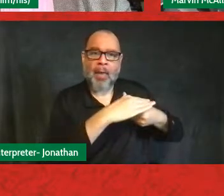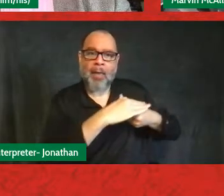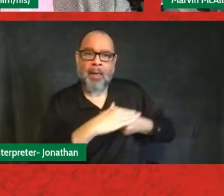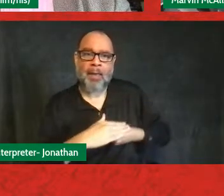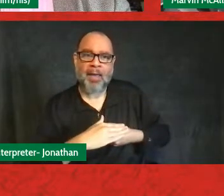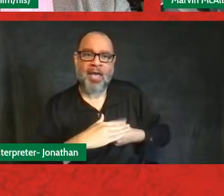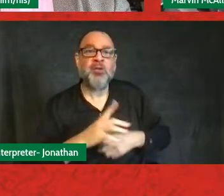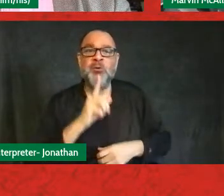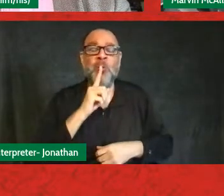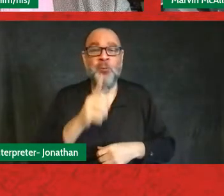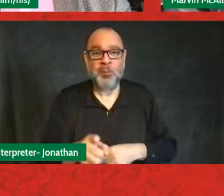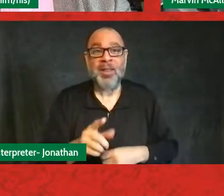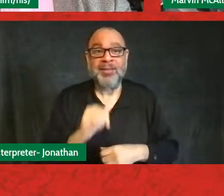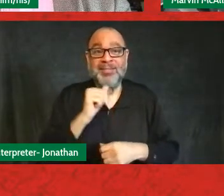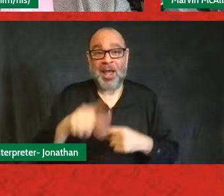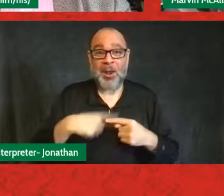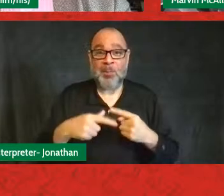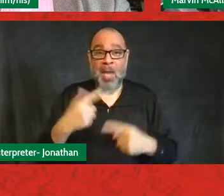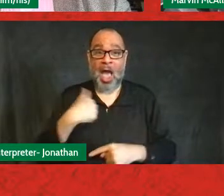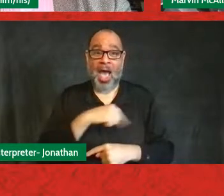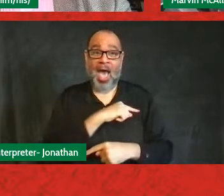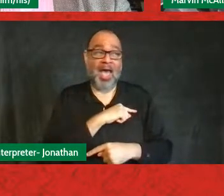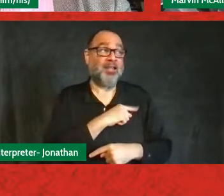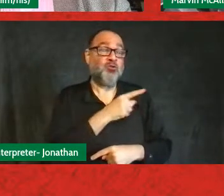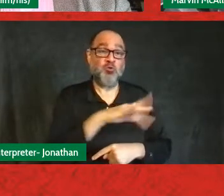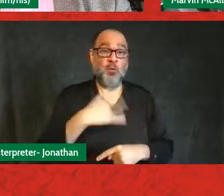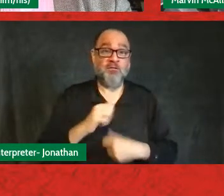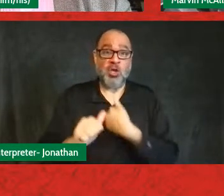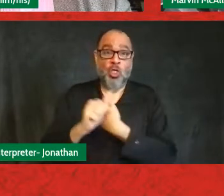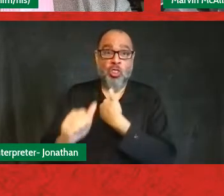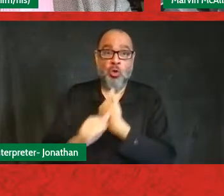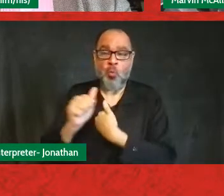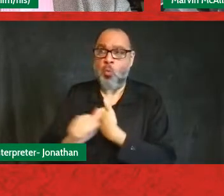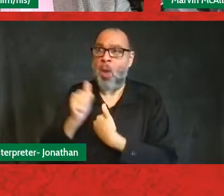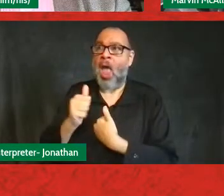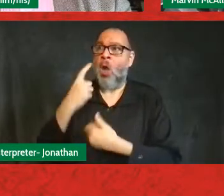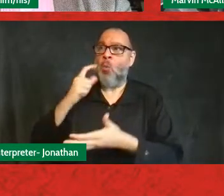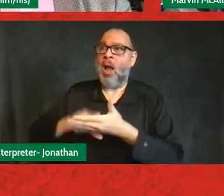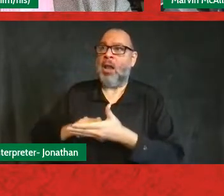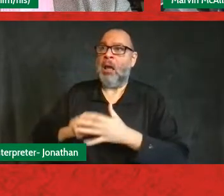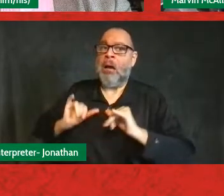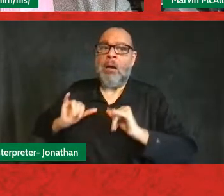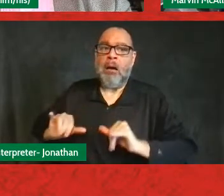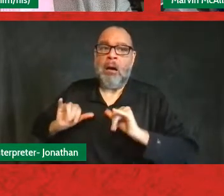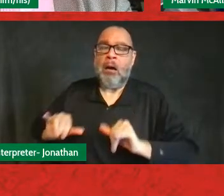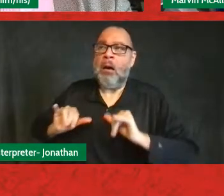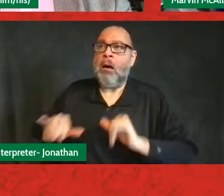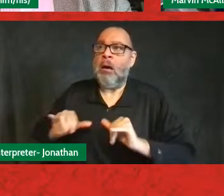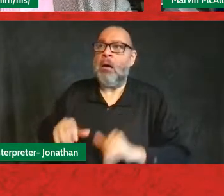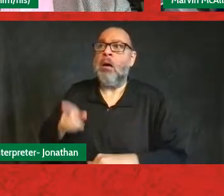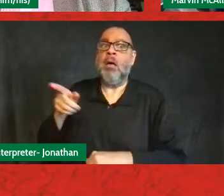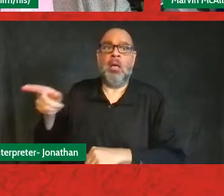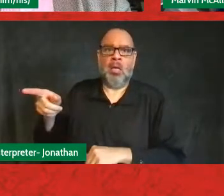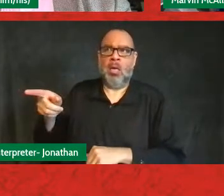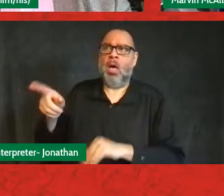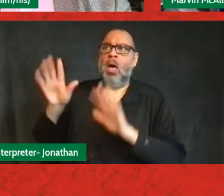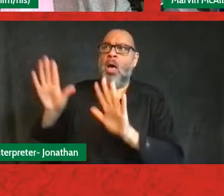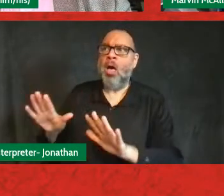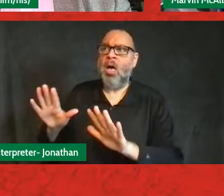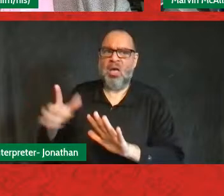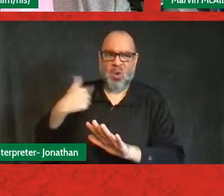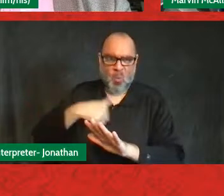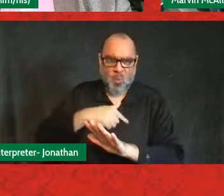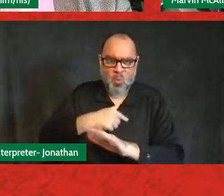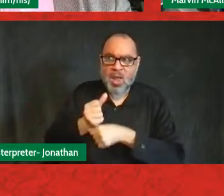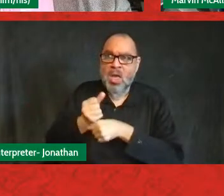about the threat of you having to see yourself in a different kind of way by acknowledging who we are through our art. So it's just fast. It's just, but we